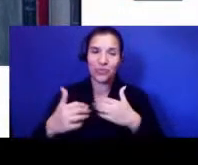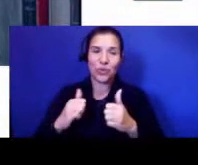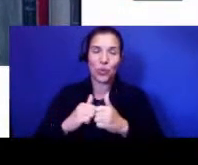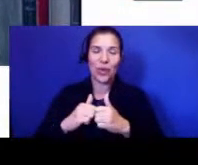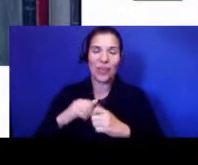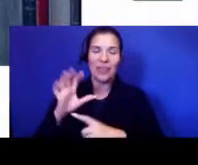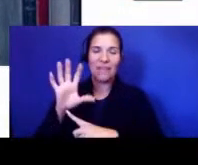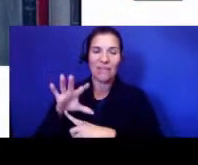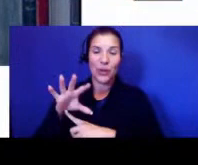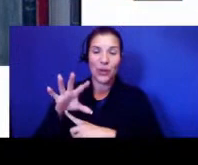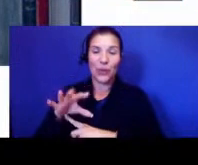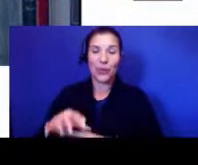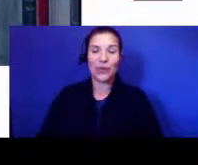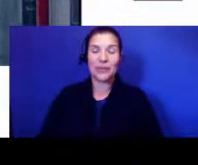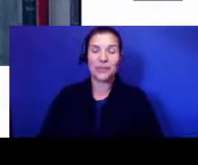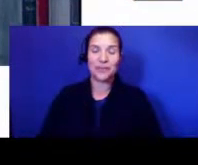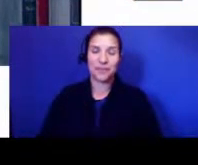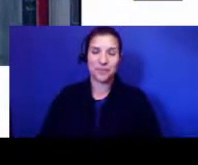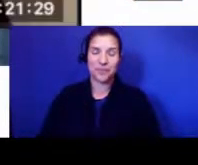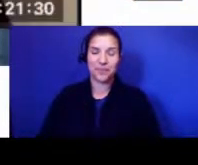video.